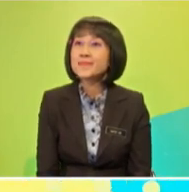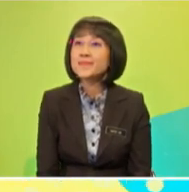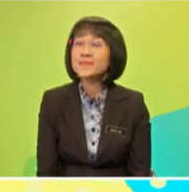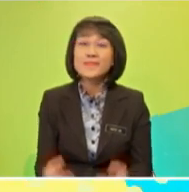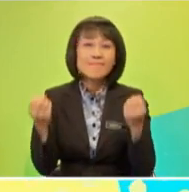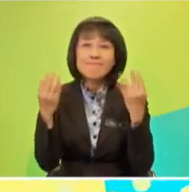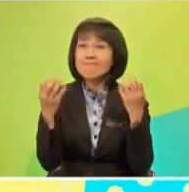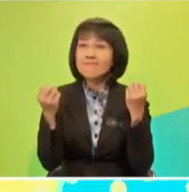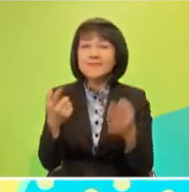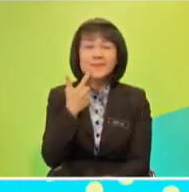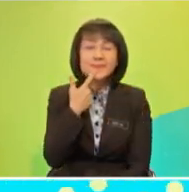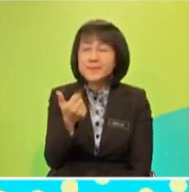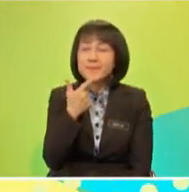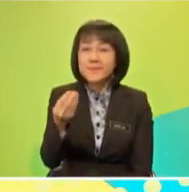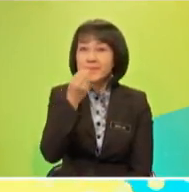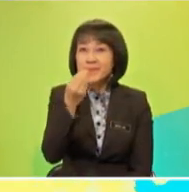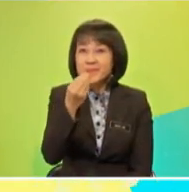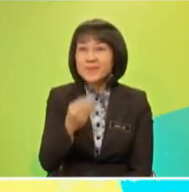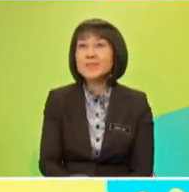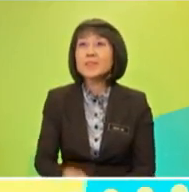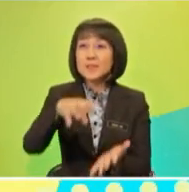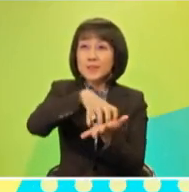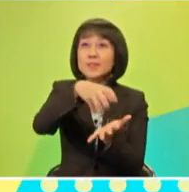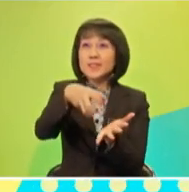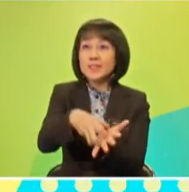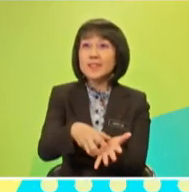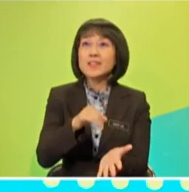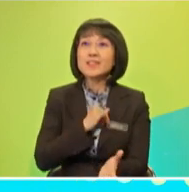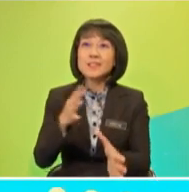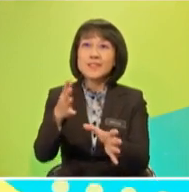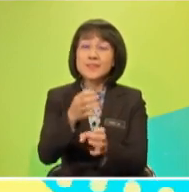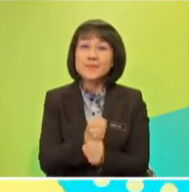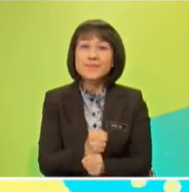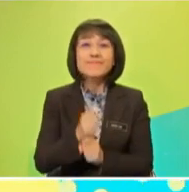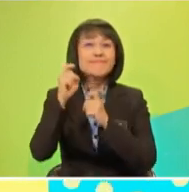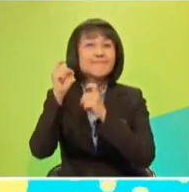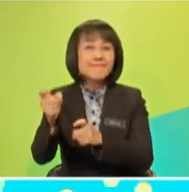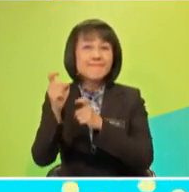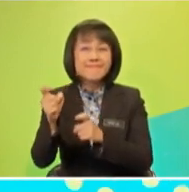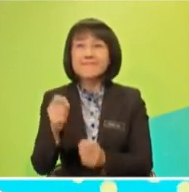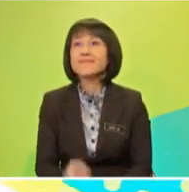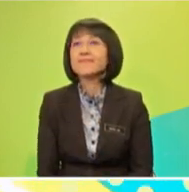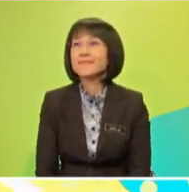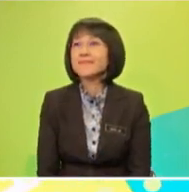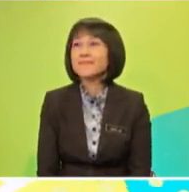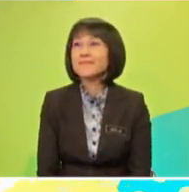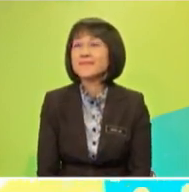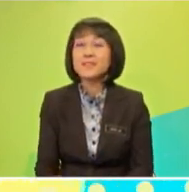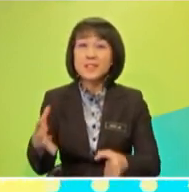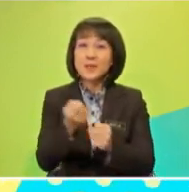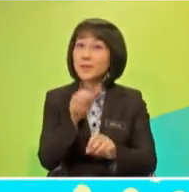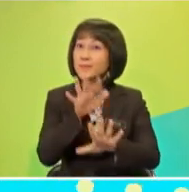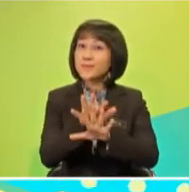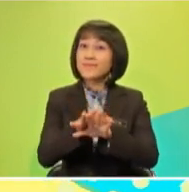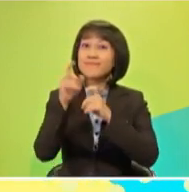delicious food, especially cake. And I will receive a lot of gifts if it is my birthday. You get a lot of gifts if it's